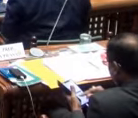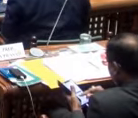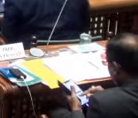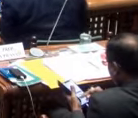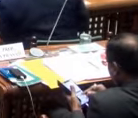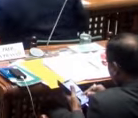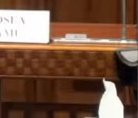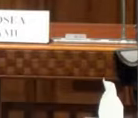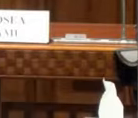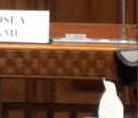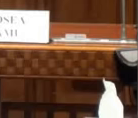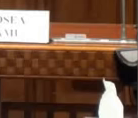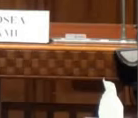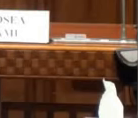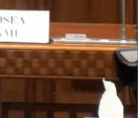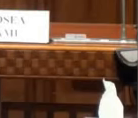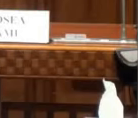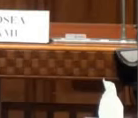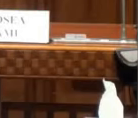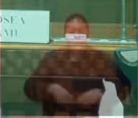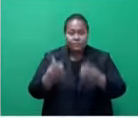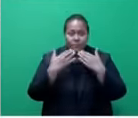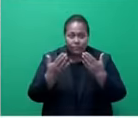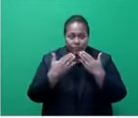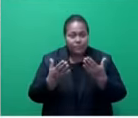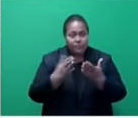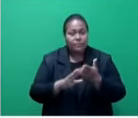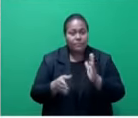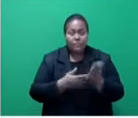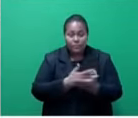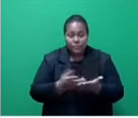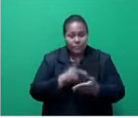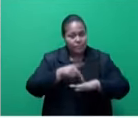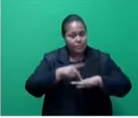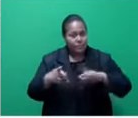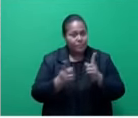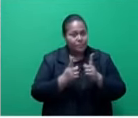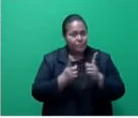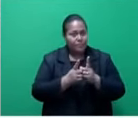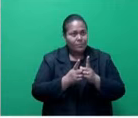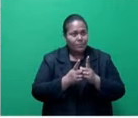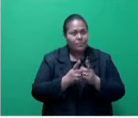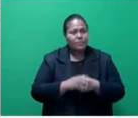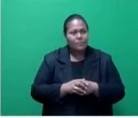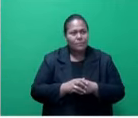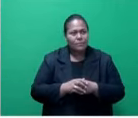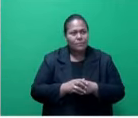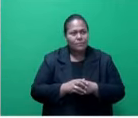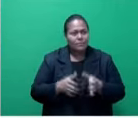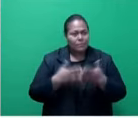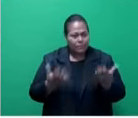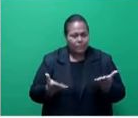Speaker, sir. Mr. Speaker, sir, pursuant to the resolution of Parliament of Friday, 11 December, I now move that the National Payment System Bill